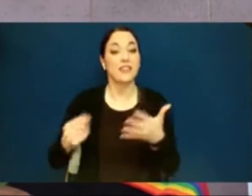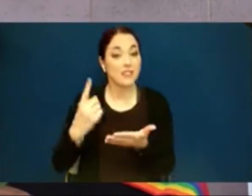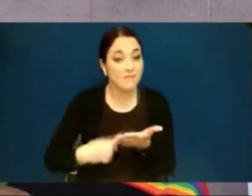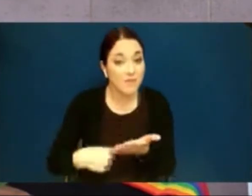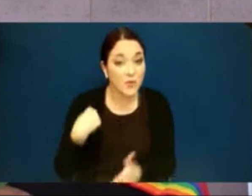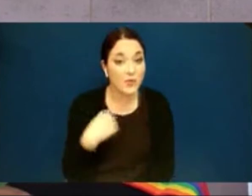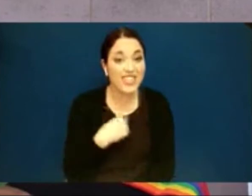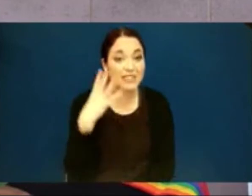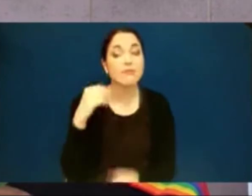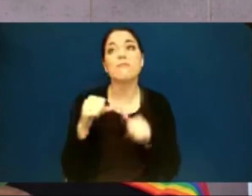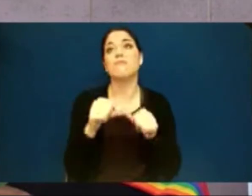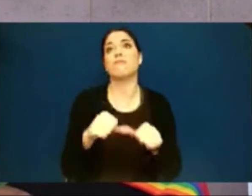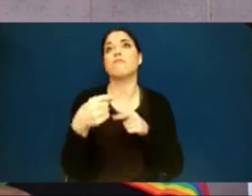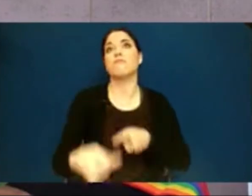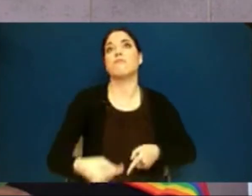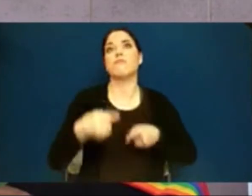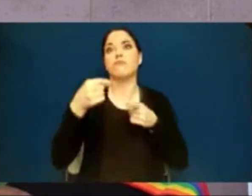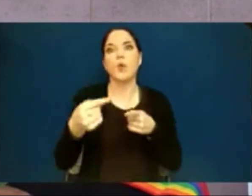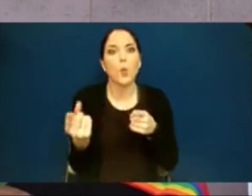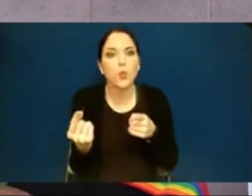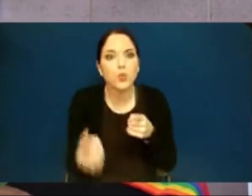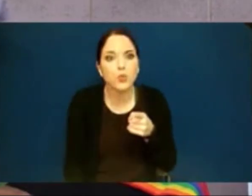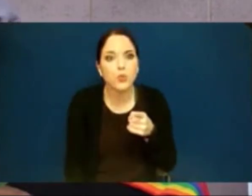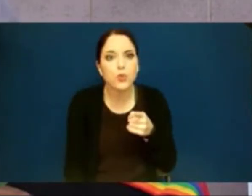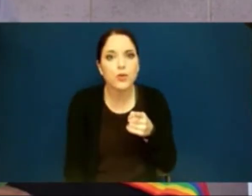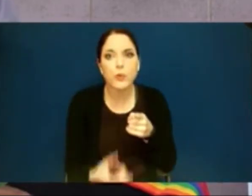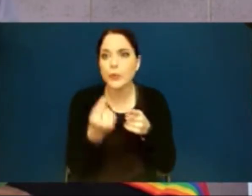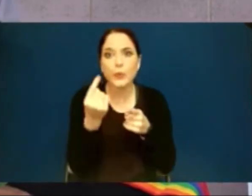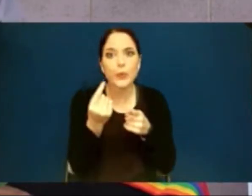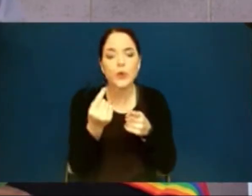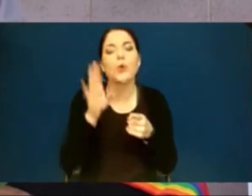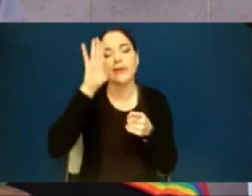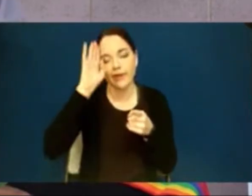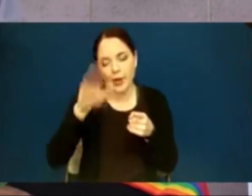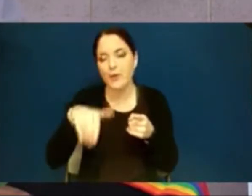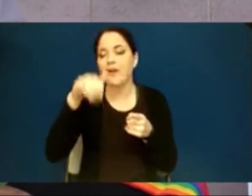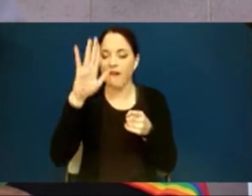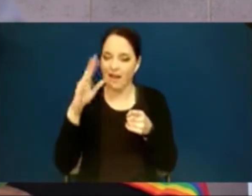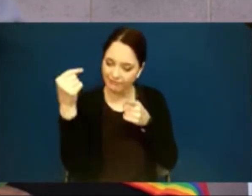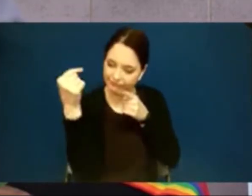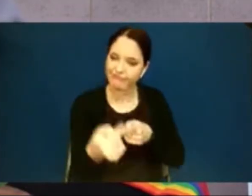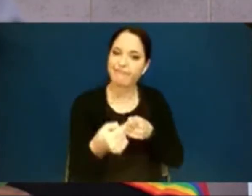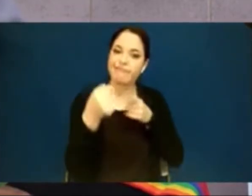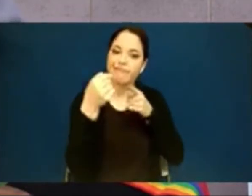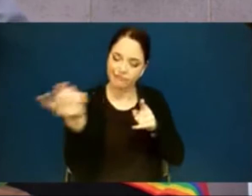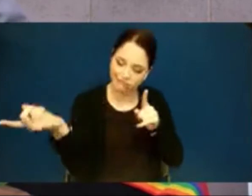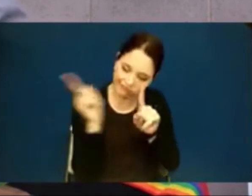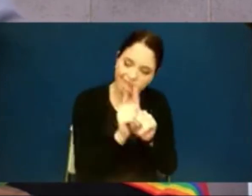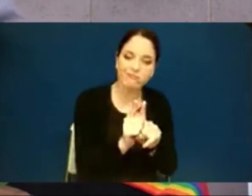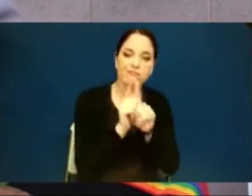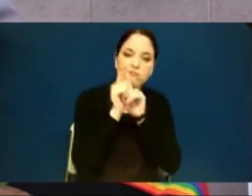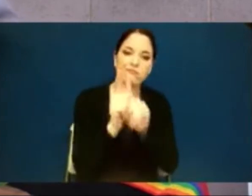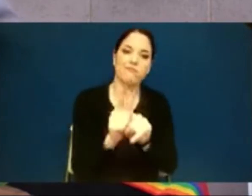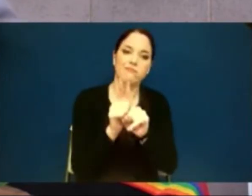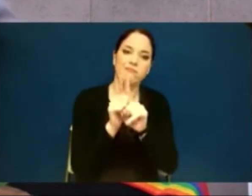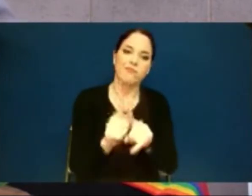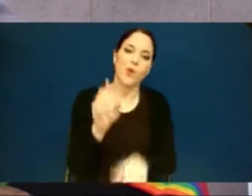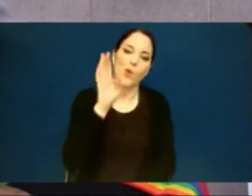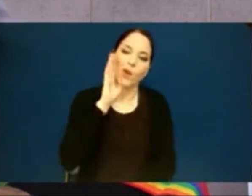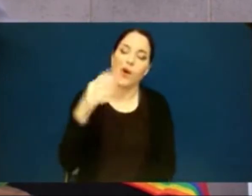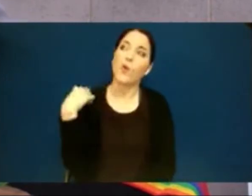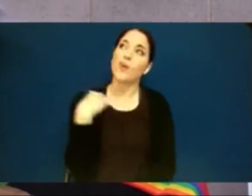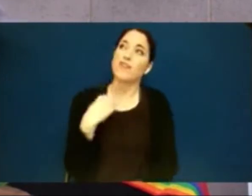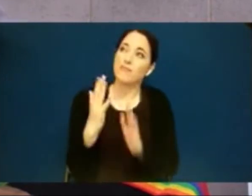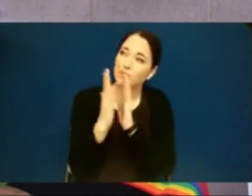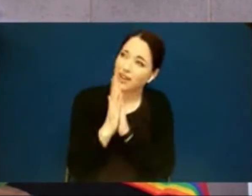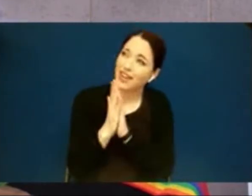do then? We know that God is with us in the storm. And we pray for the grace to know that